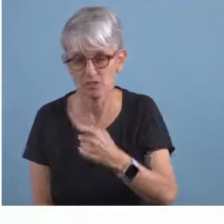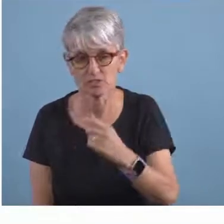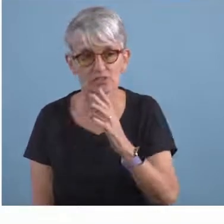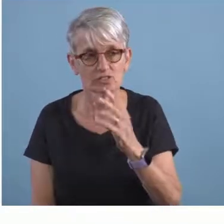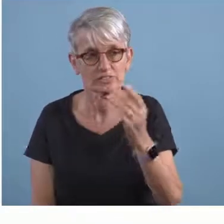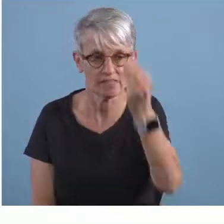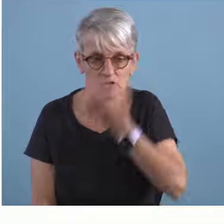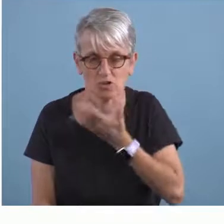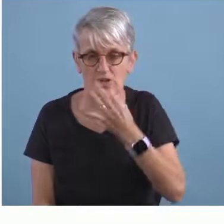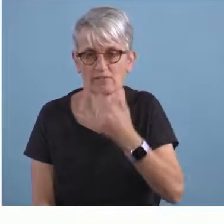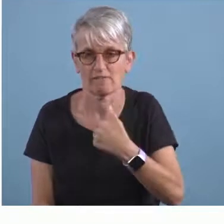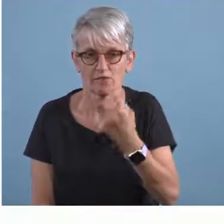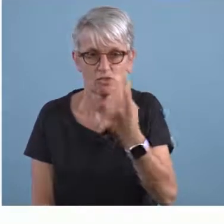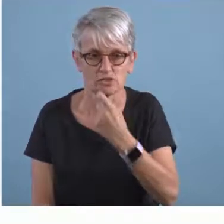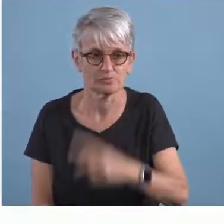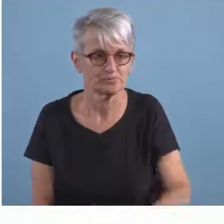and